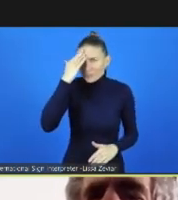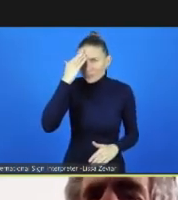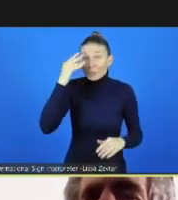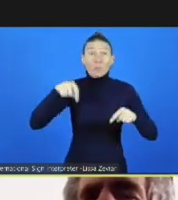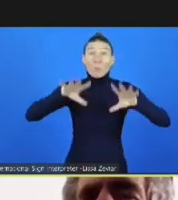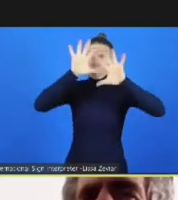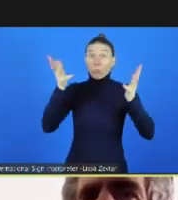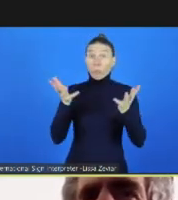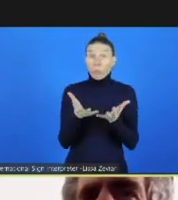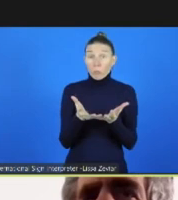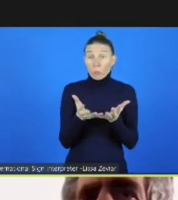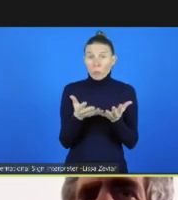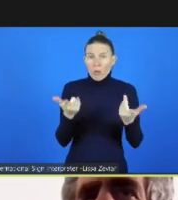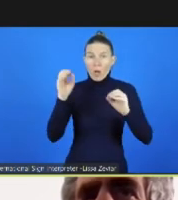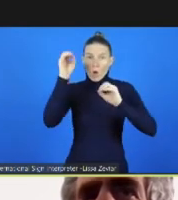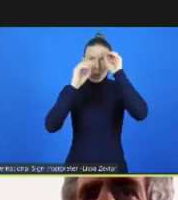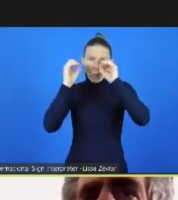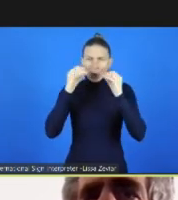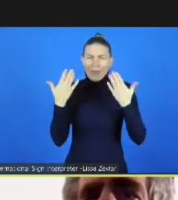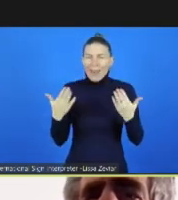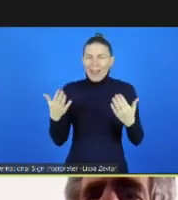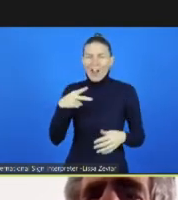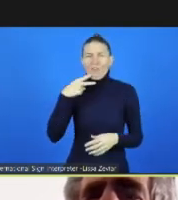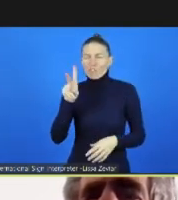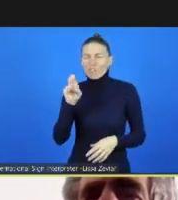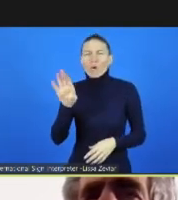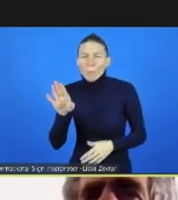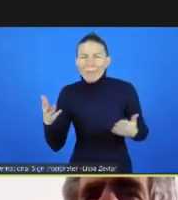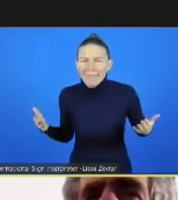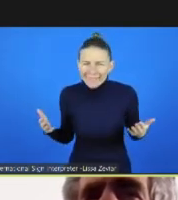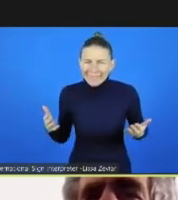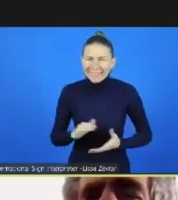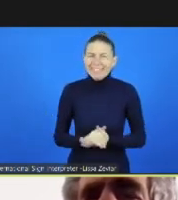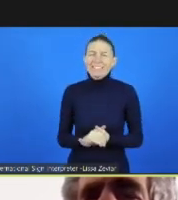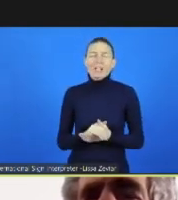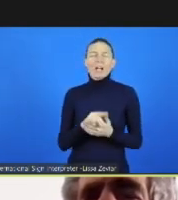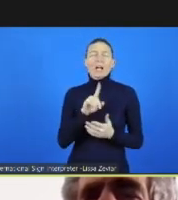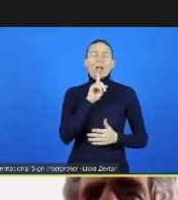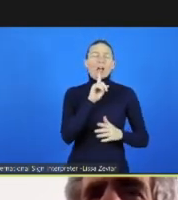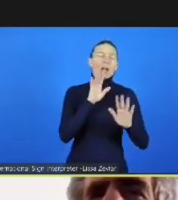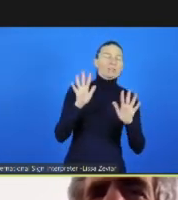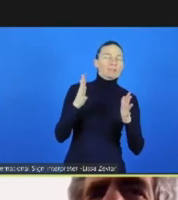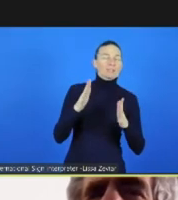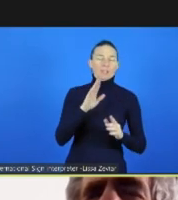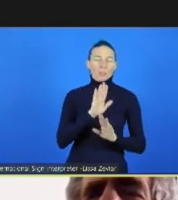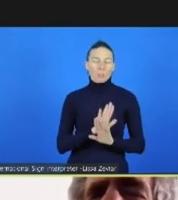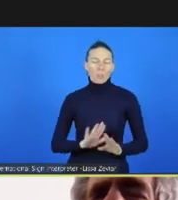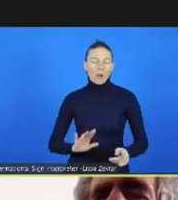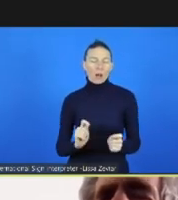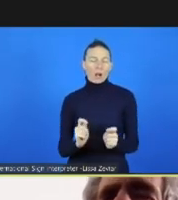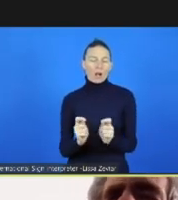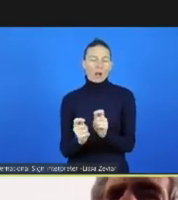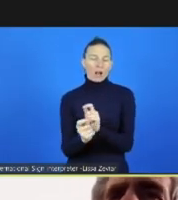world where Google is a verb. We live in a world where there's been a quiet revolution in some areas. Amazon